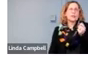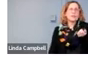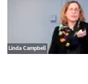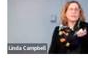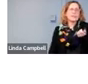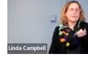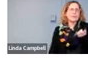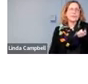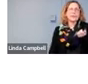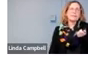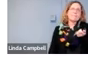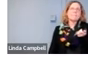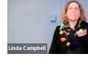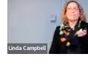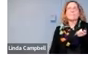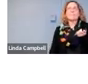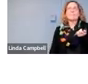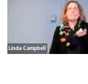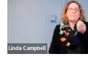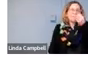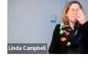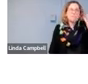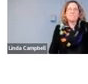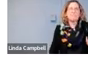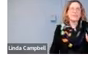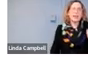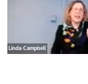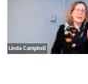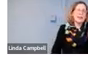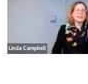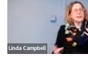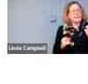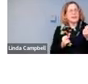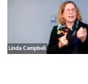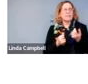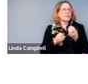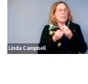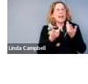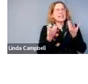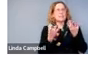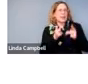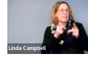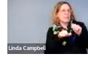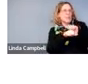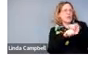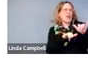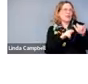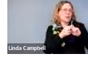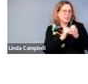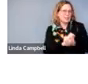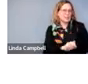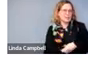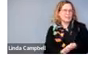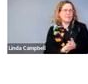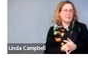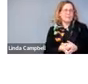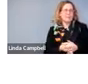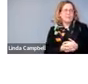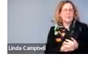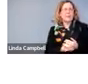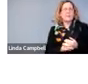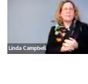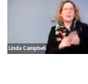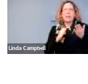However, for freshwater, well, And there's not as many people working on